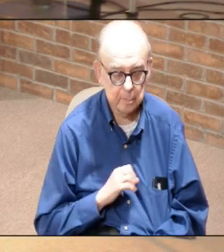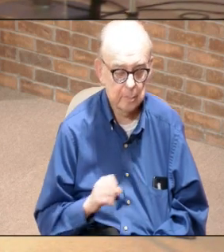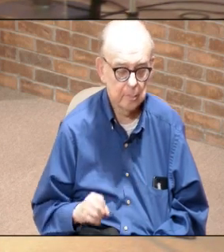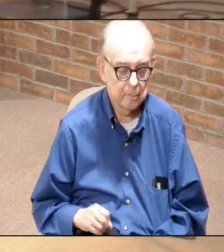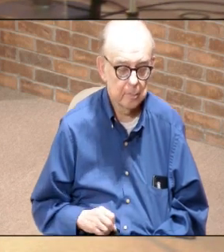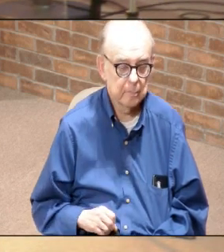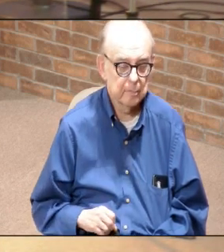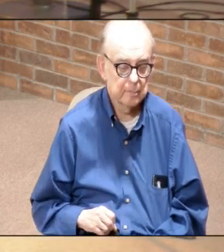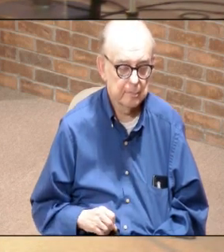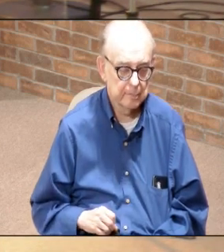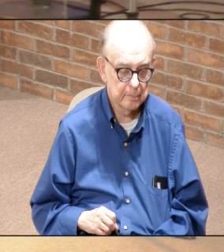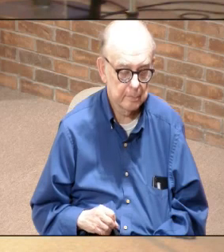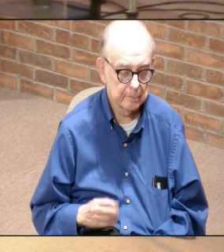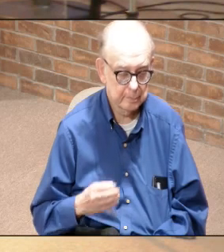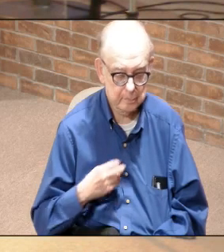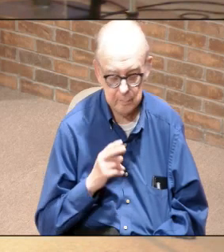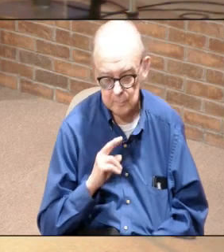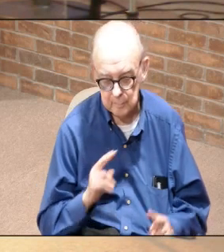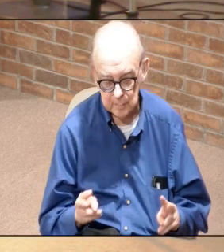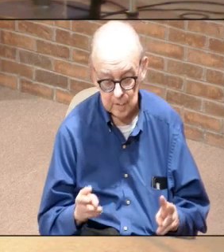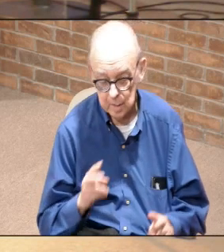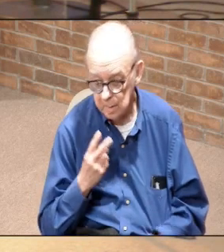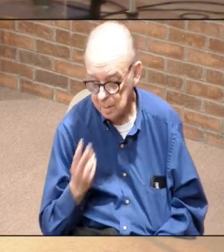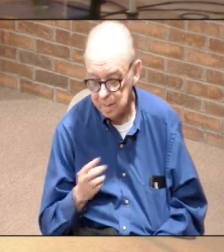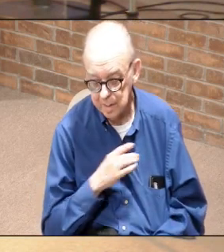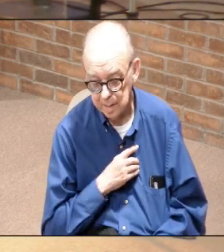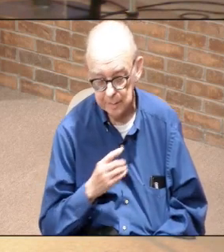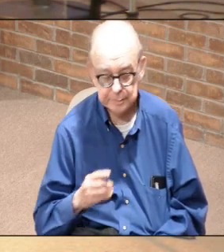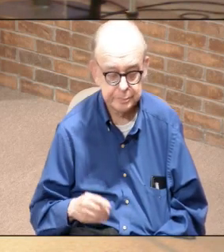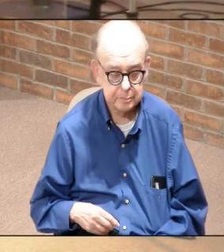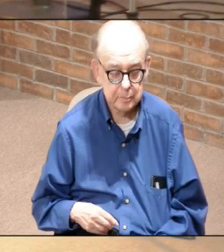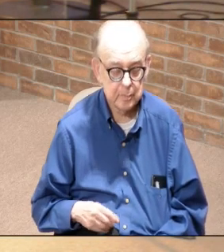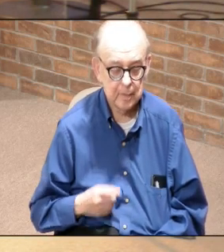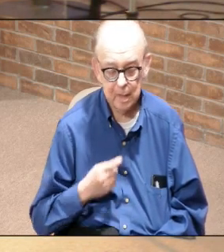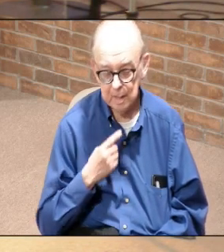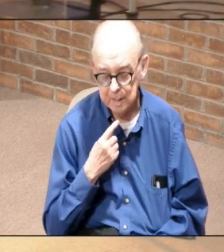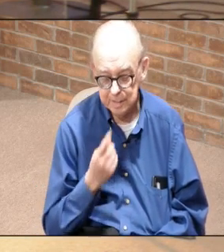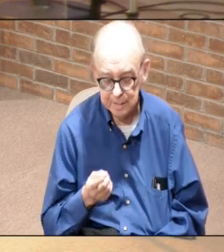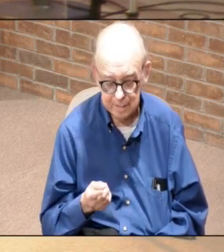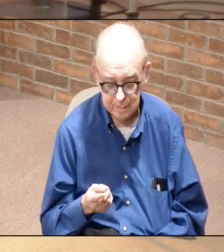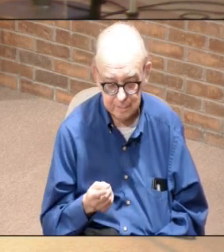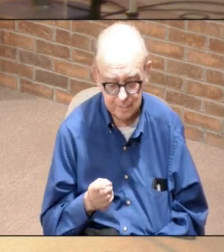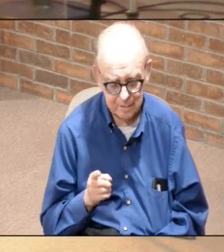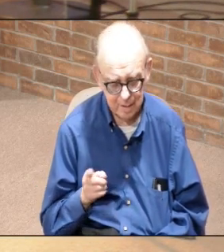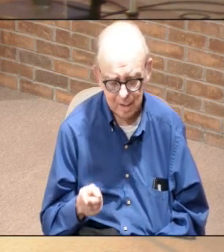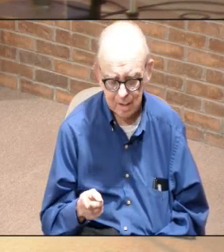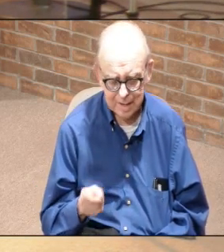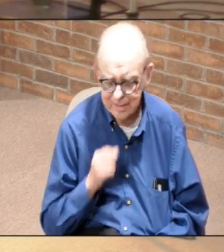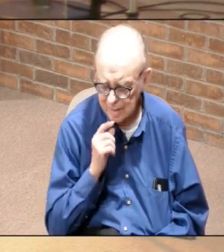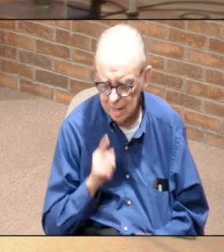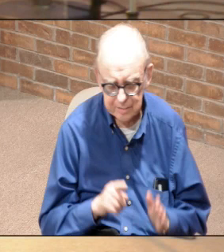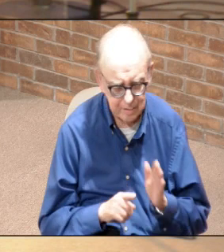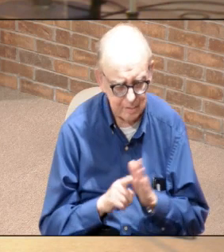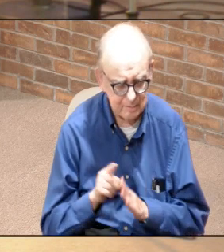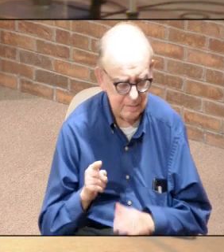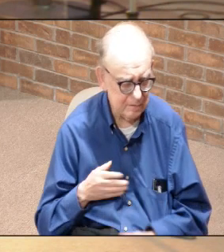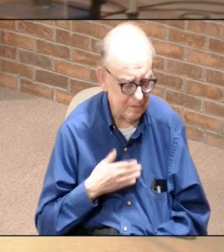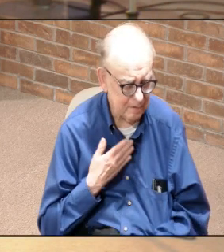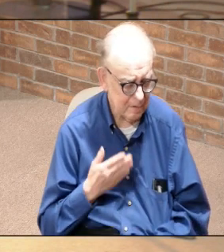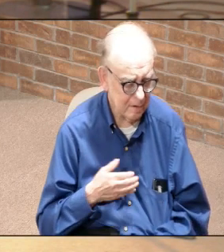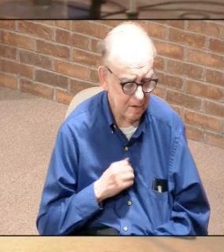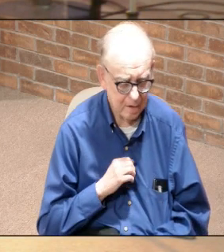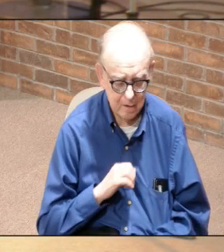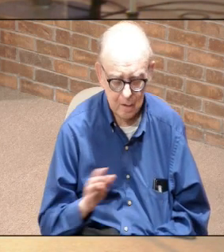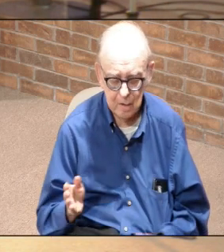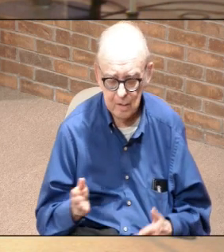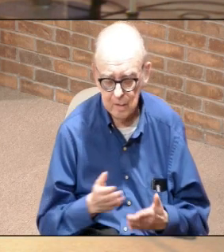Samuel's looking at David and said, he's not tall, he's young,